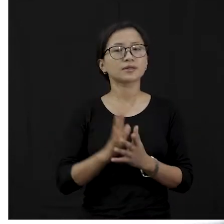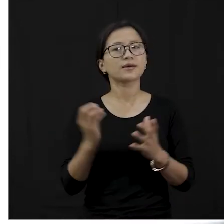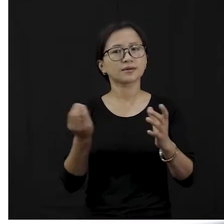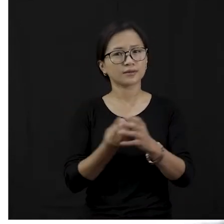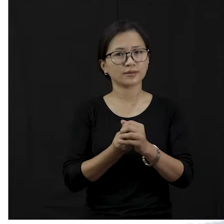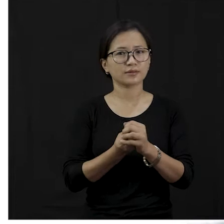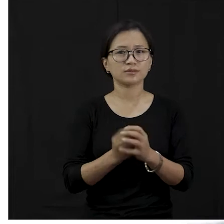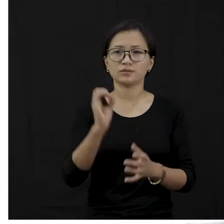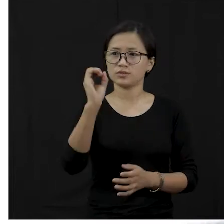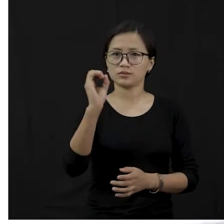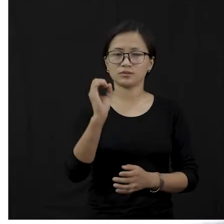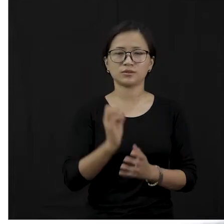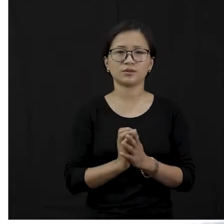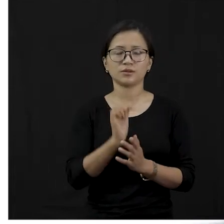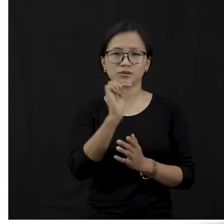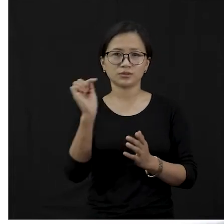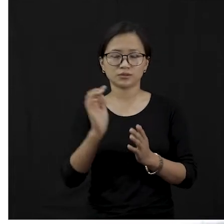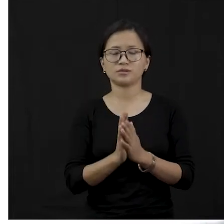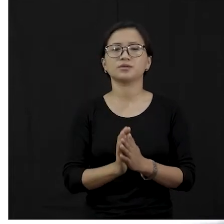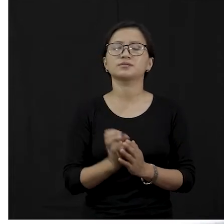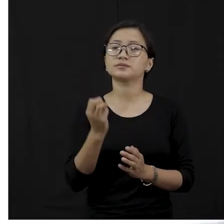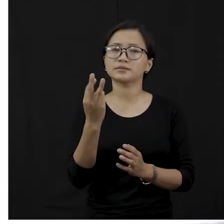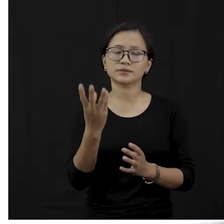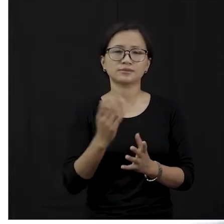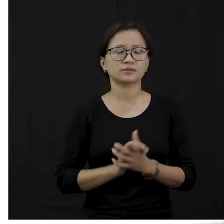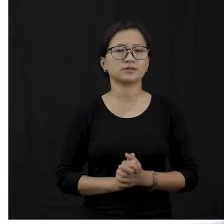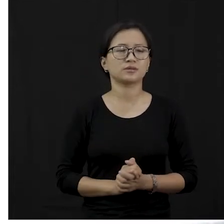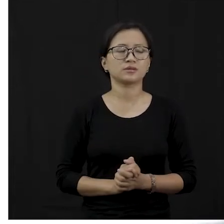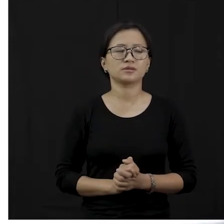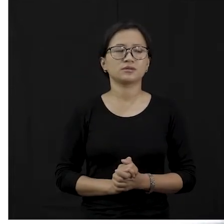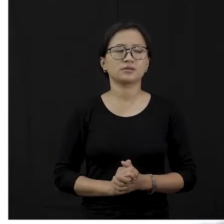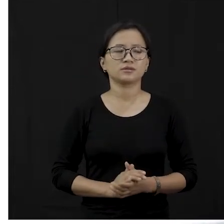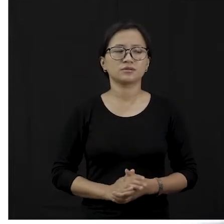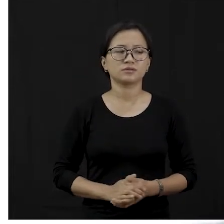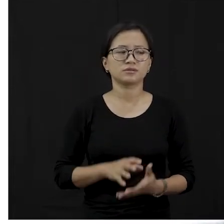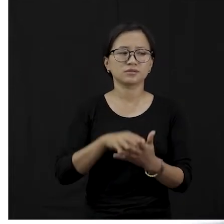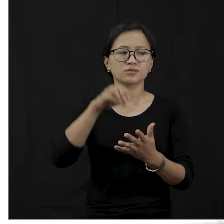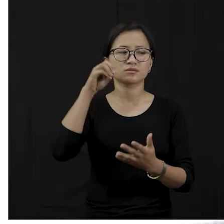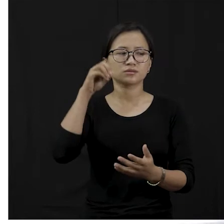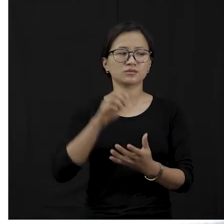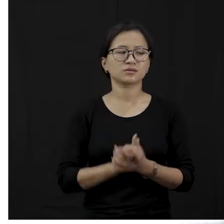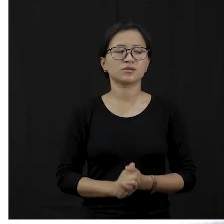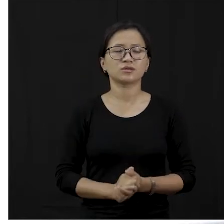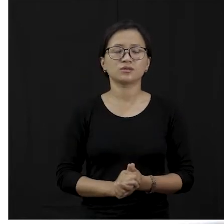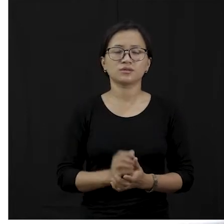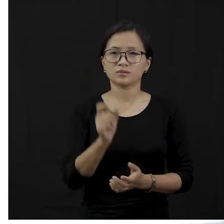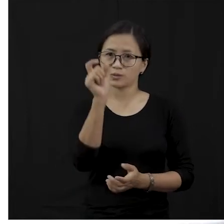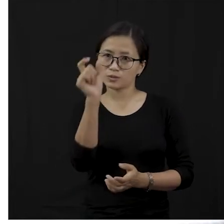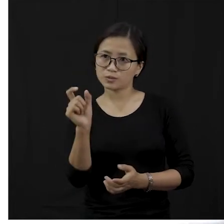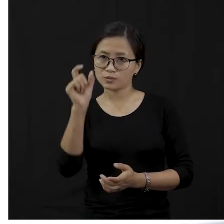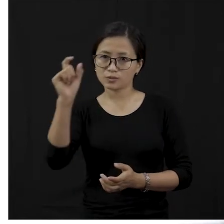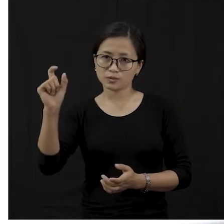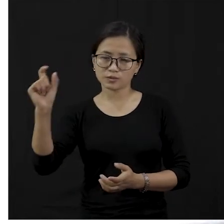add 0 to a number. Then we have to learn some word